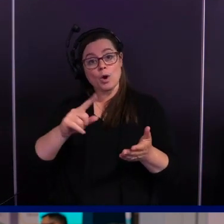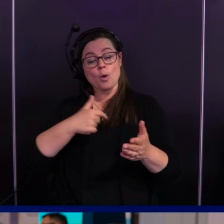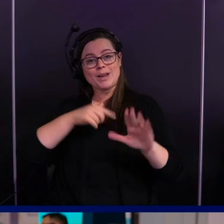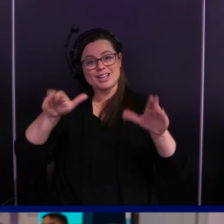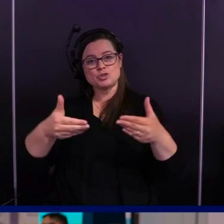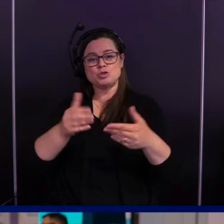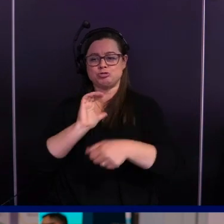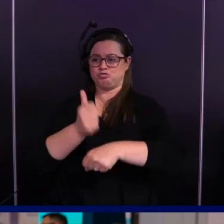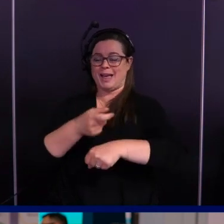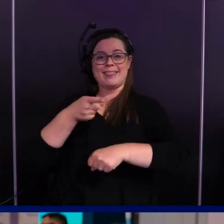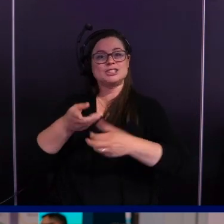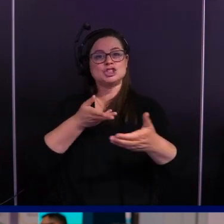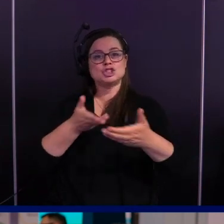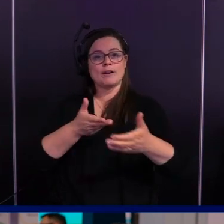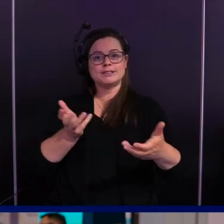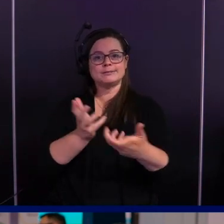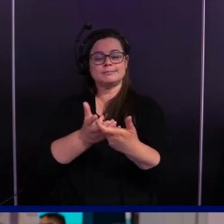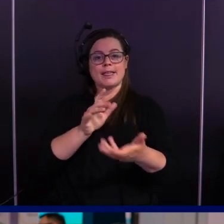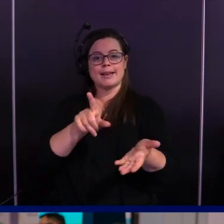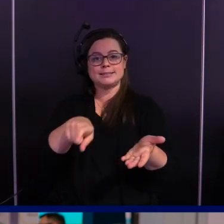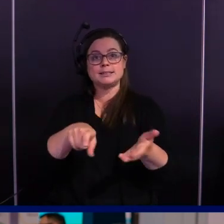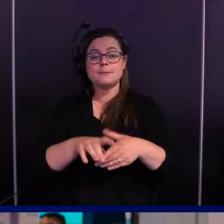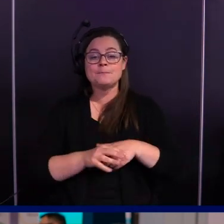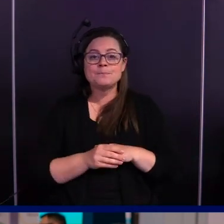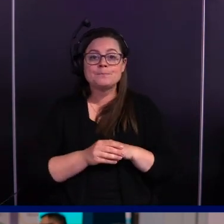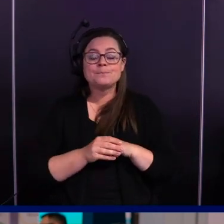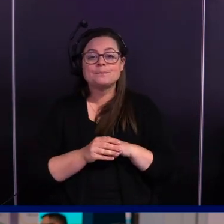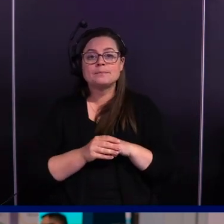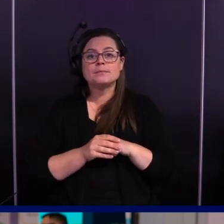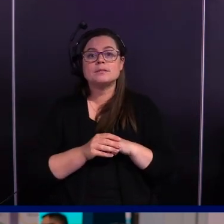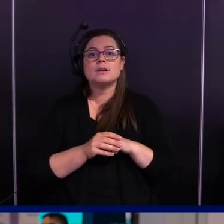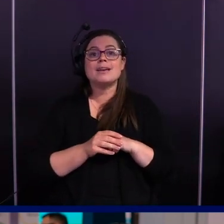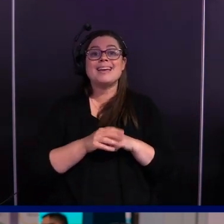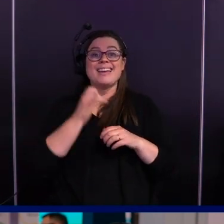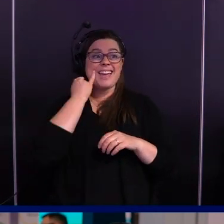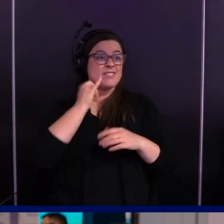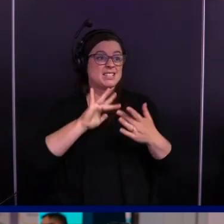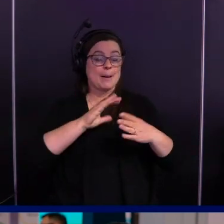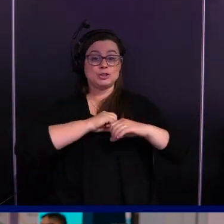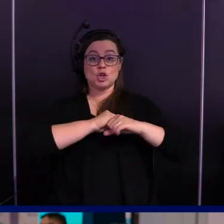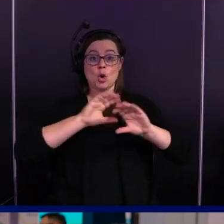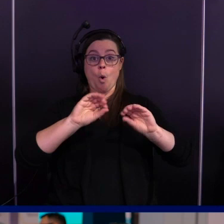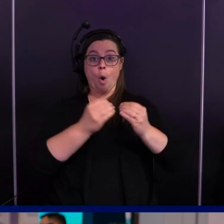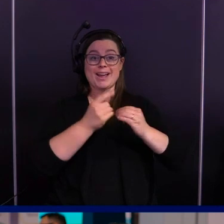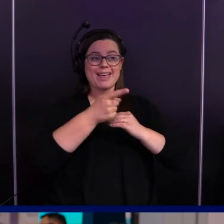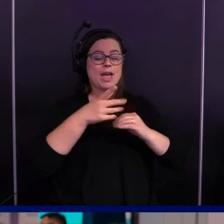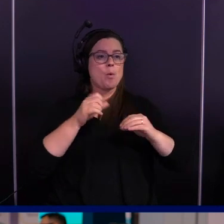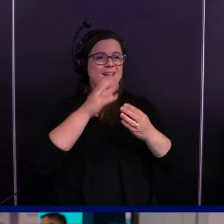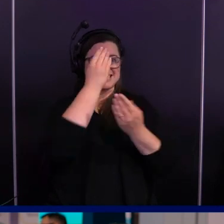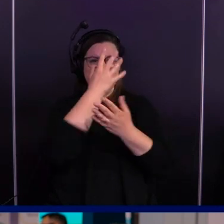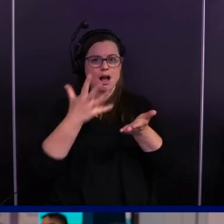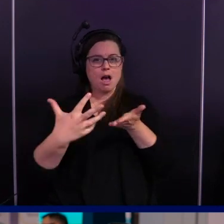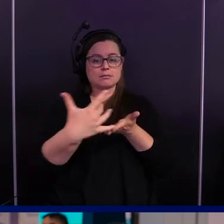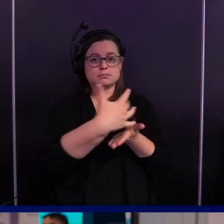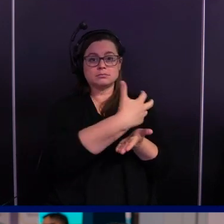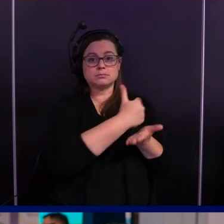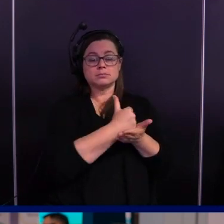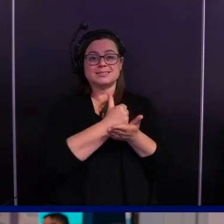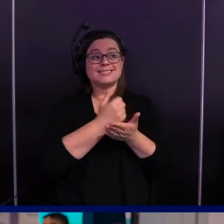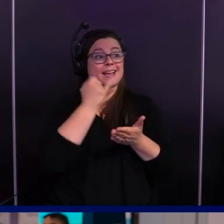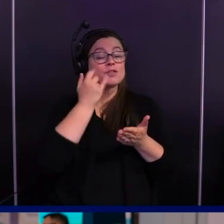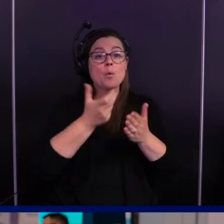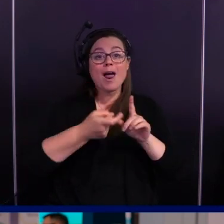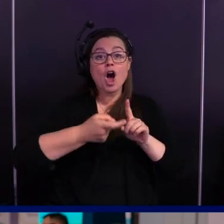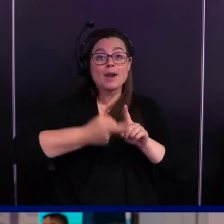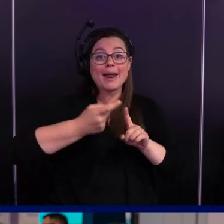If you look at if a cybersecurity organization, if they want to collect a data, automatically